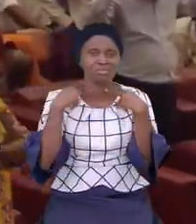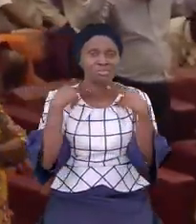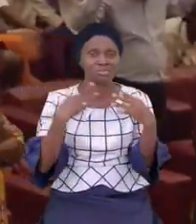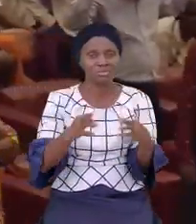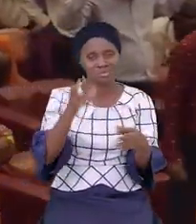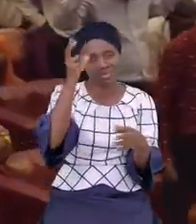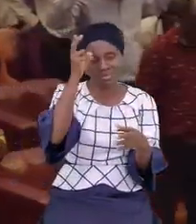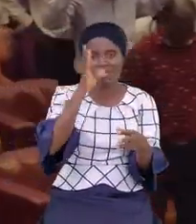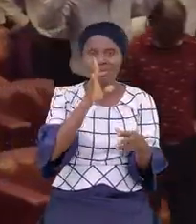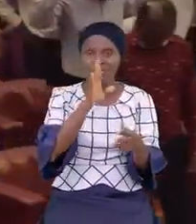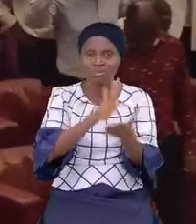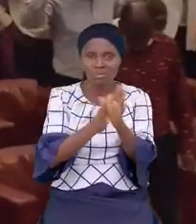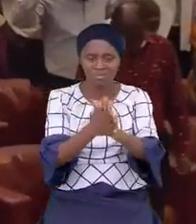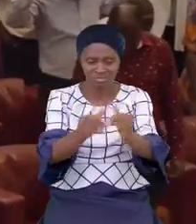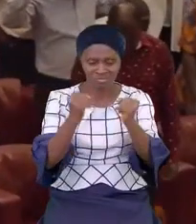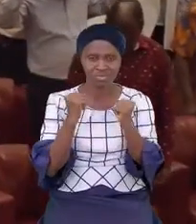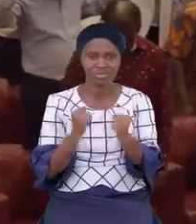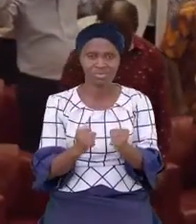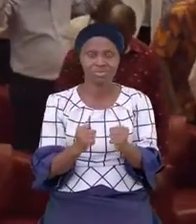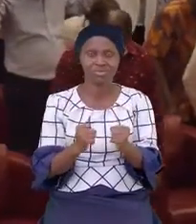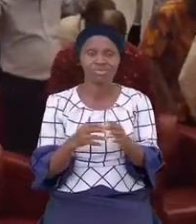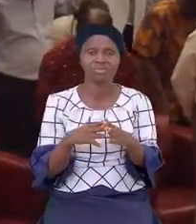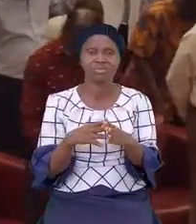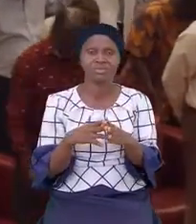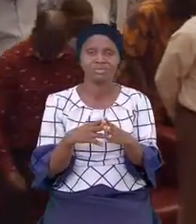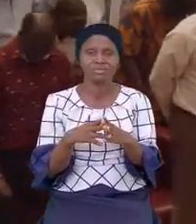Be strong.